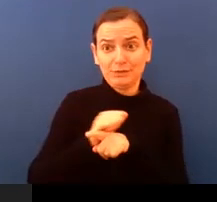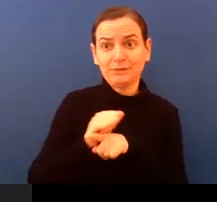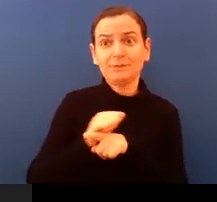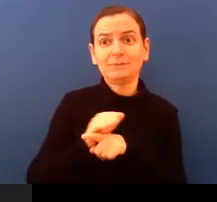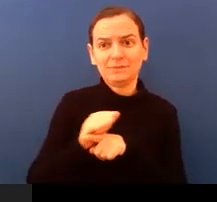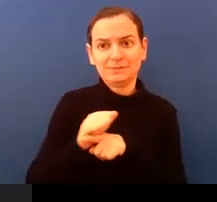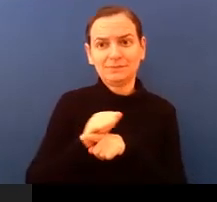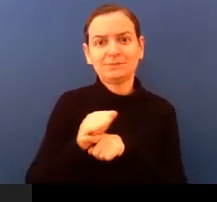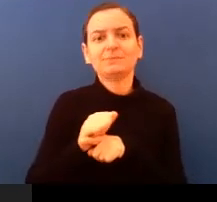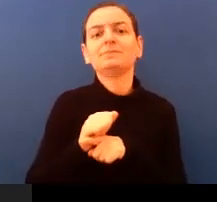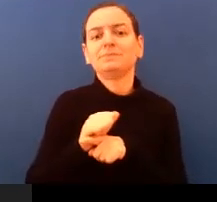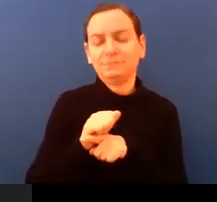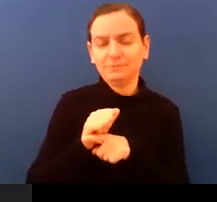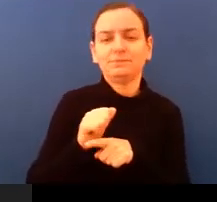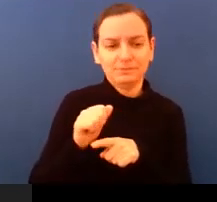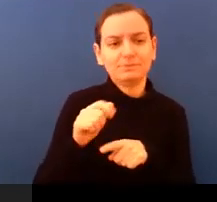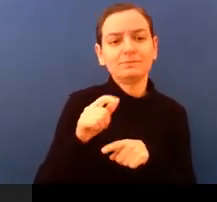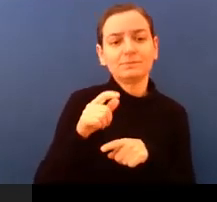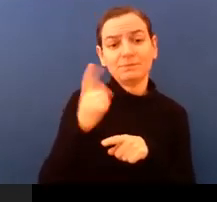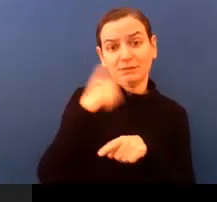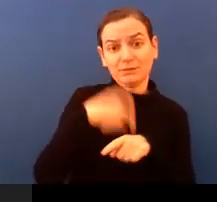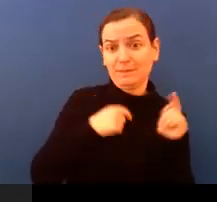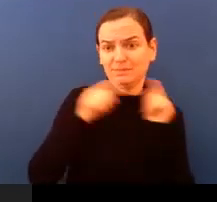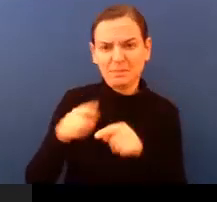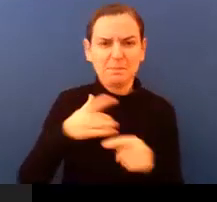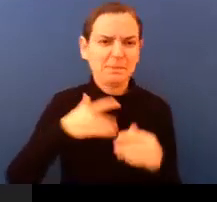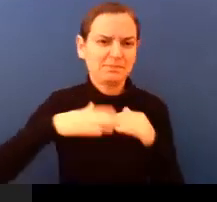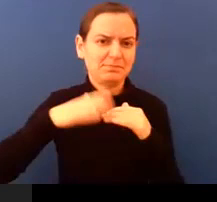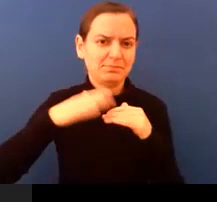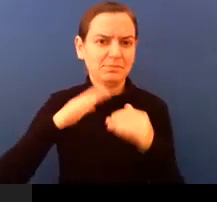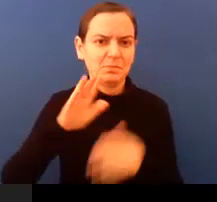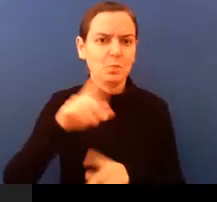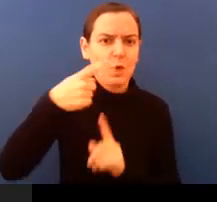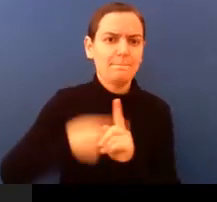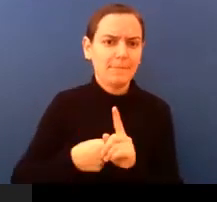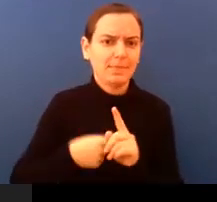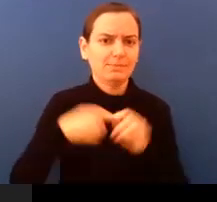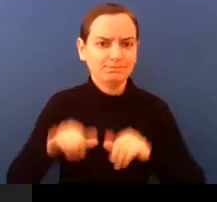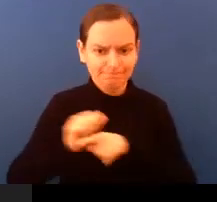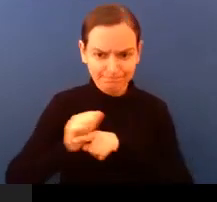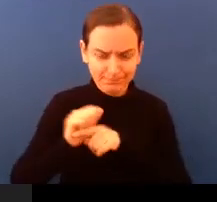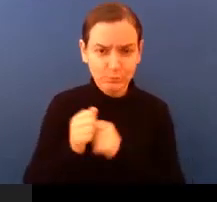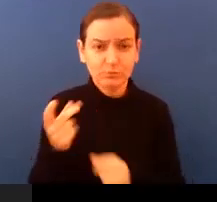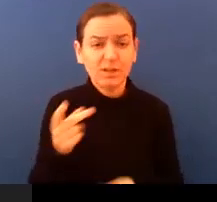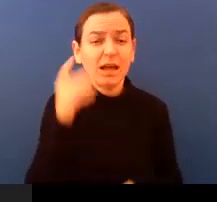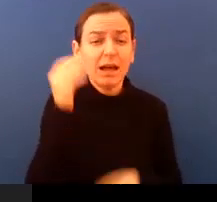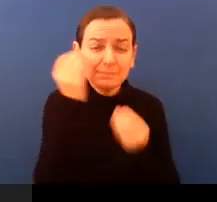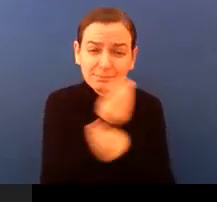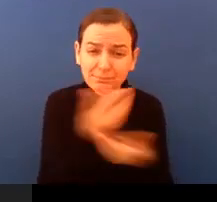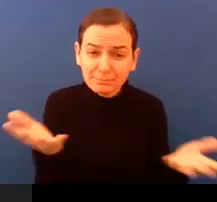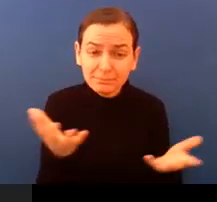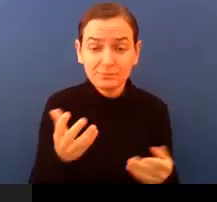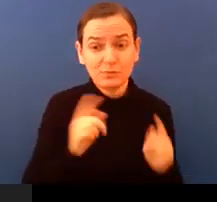First-time applicants training may take up to a month at the school's training site. There may be a hybrid system. They do 2 weeks at